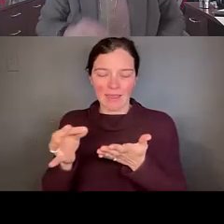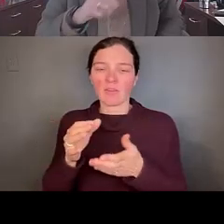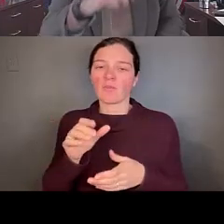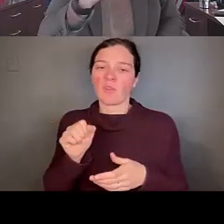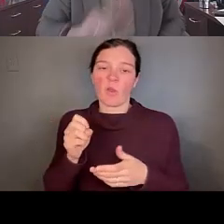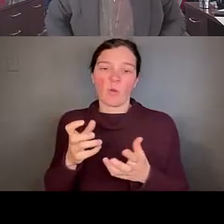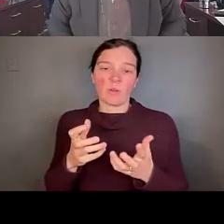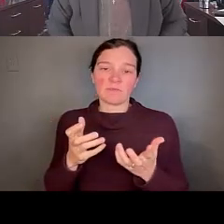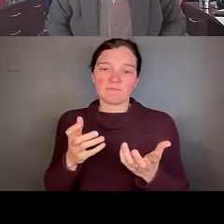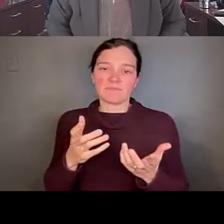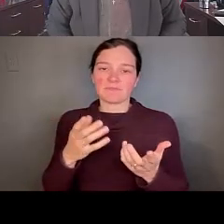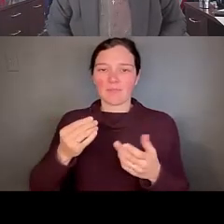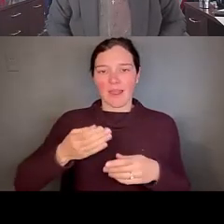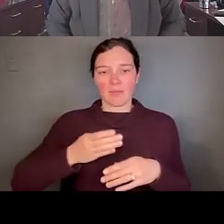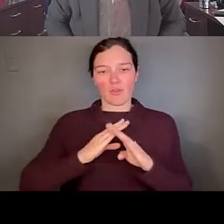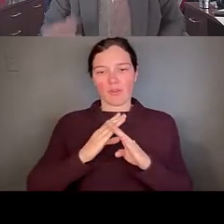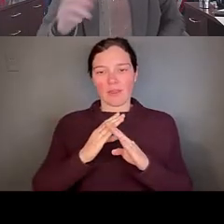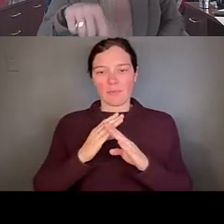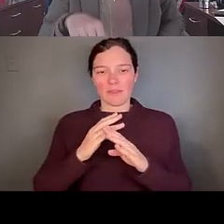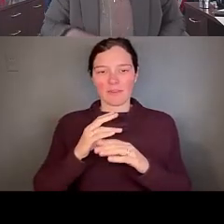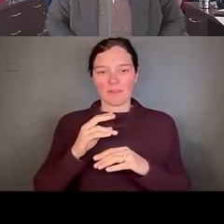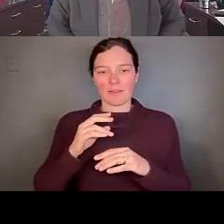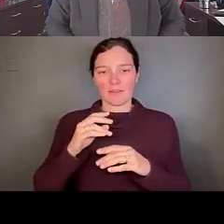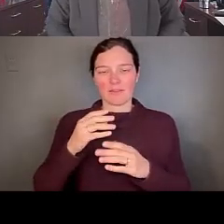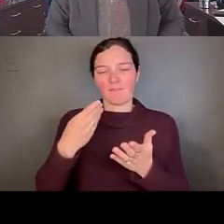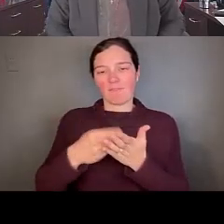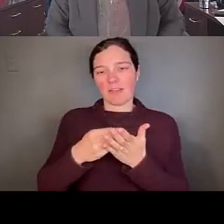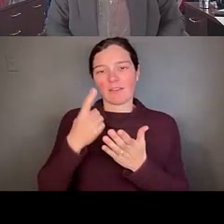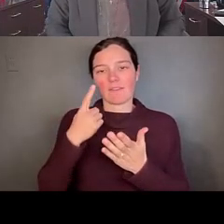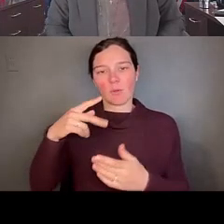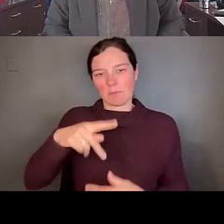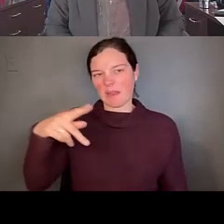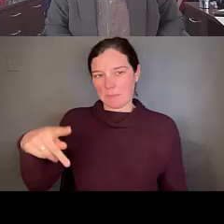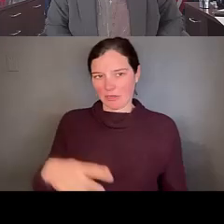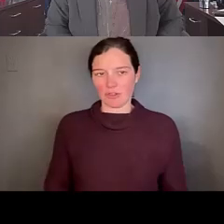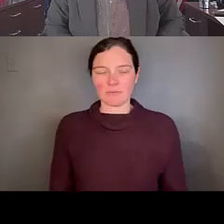of, and the prohibited entity funding was Planned Parenthood. Let's go to the next slide, please.